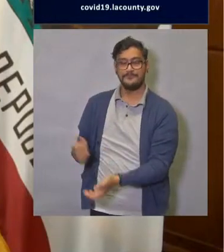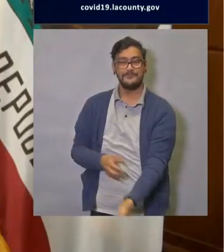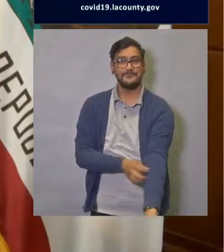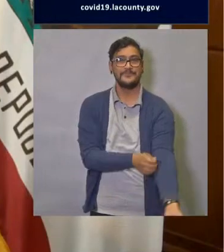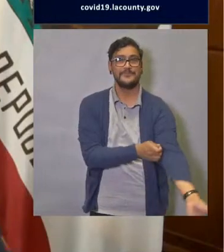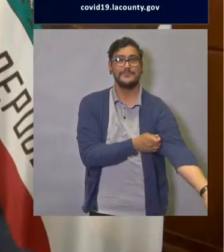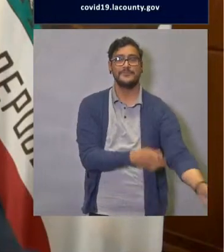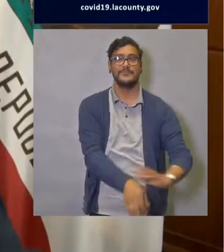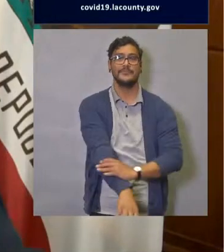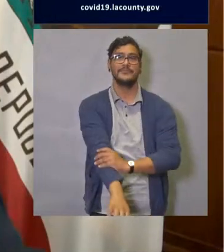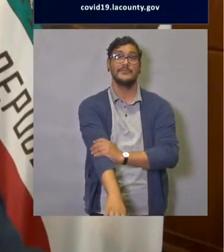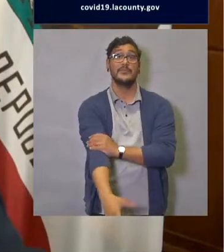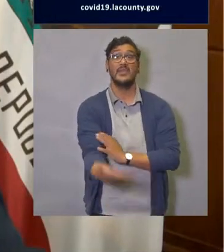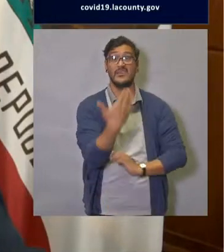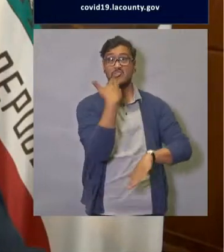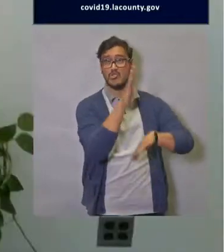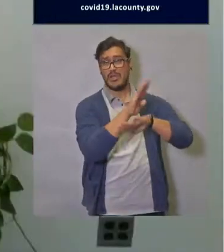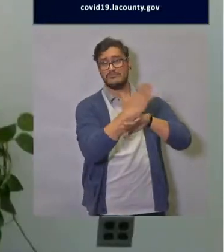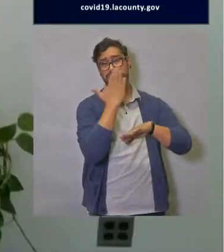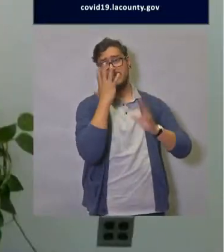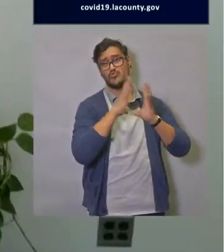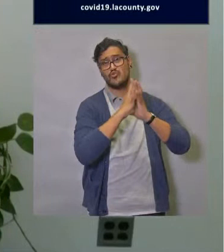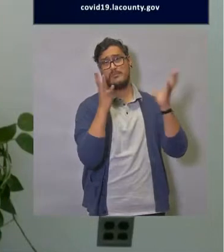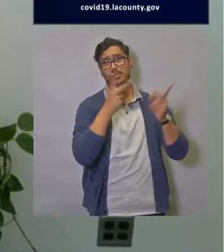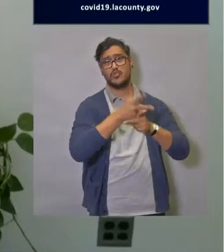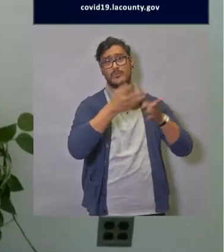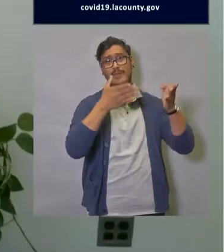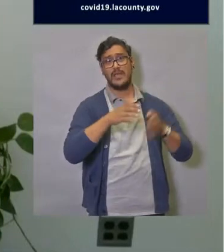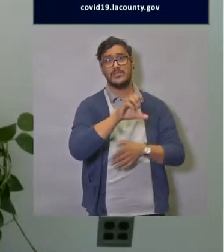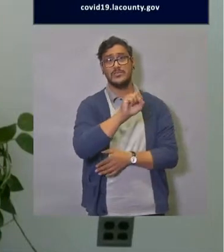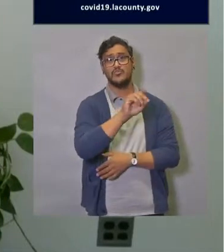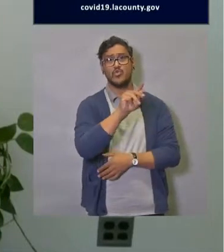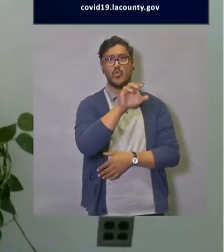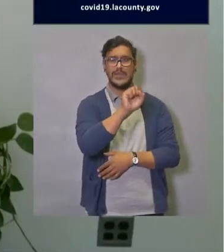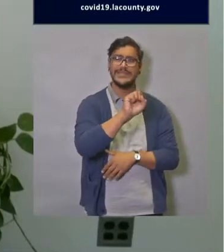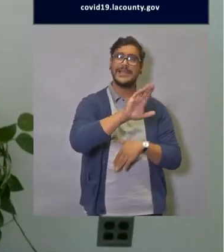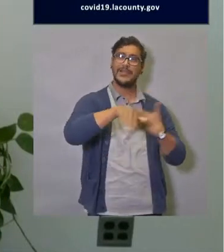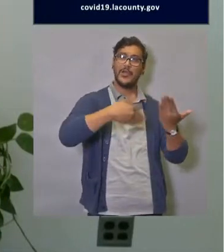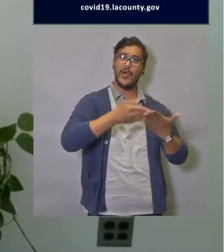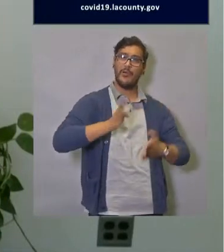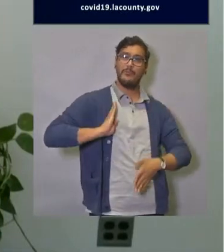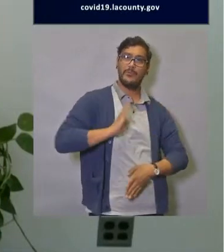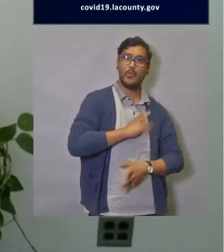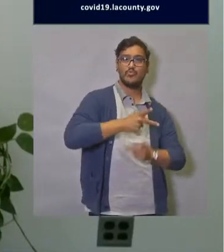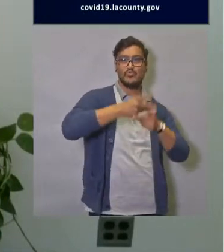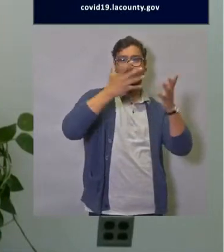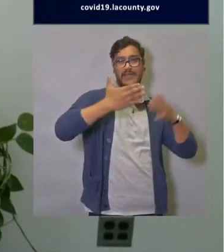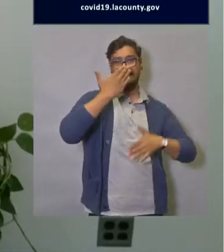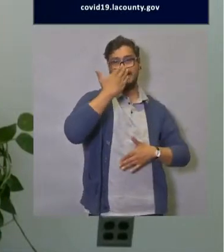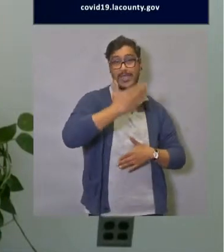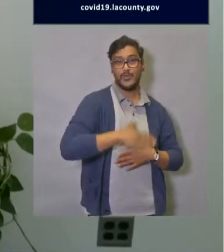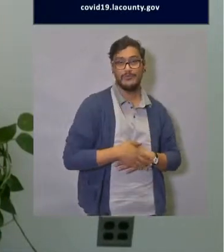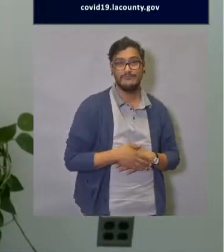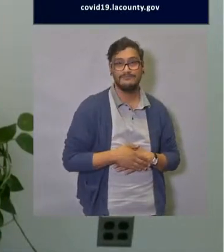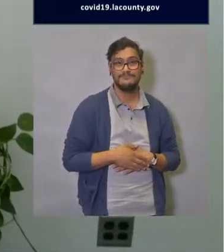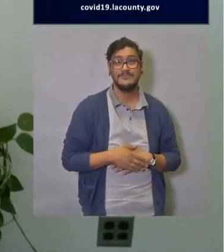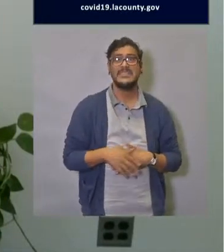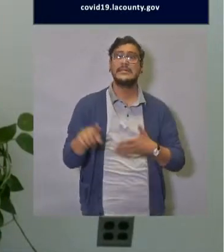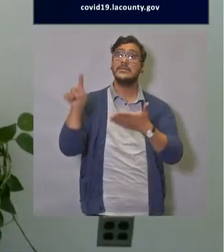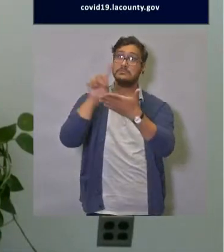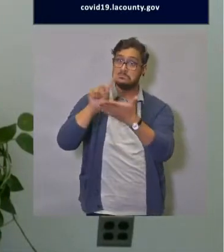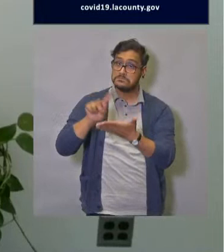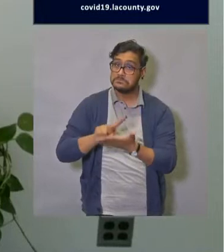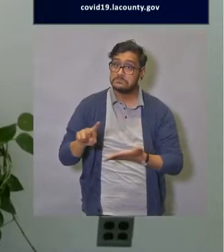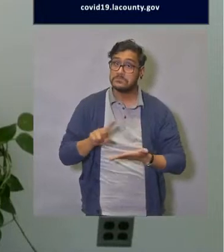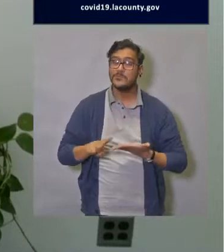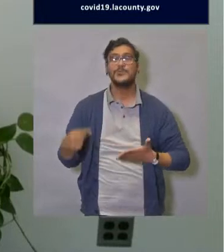Good afternoon, and thank you so much, Supervisor Solis, and to the entire Board of Supervisors. Each week, we're making more and more